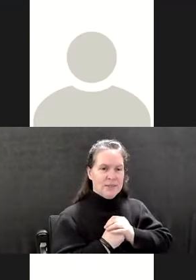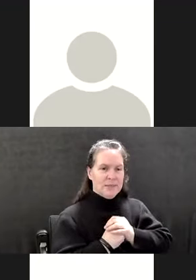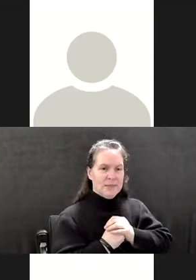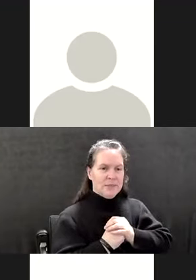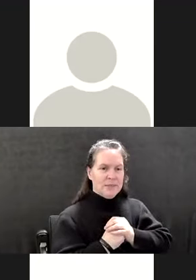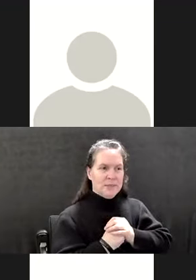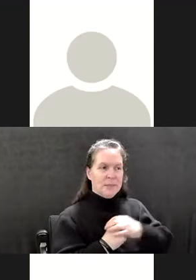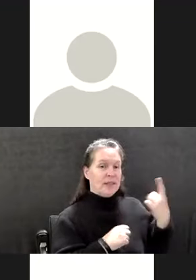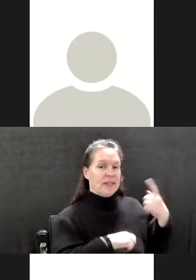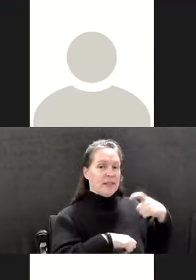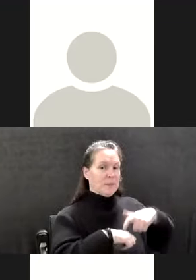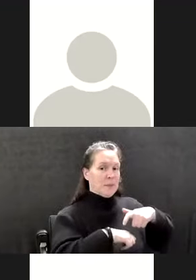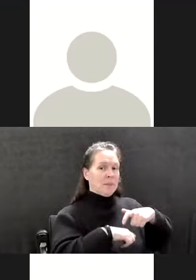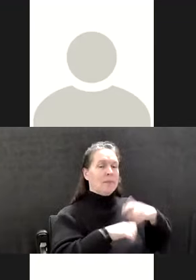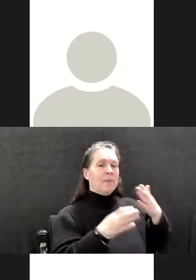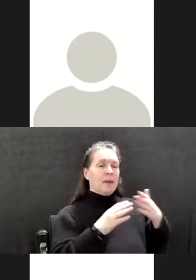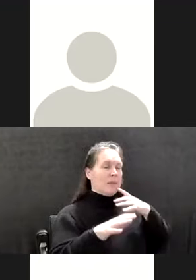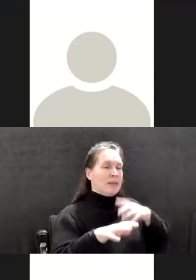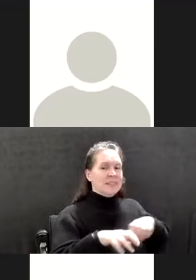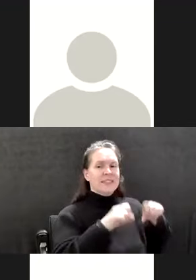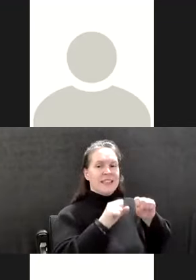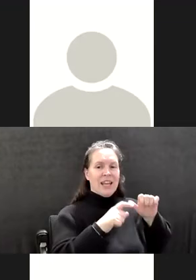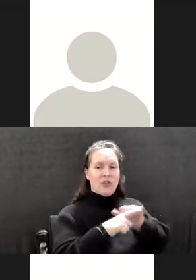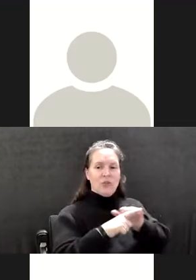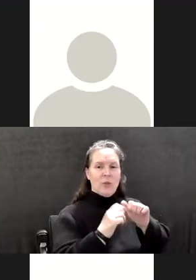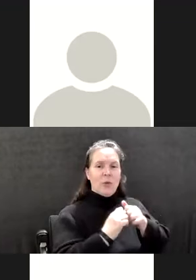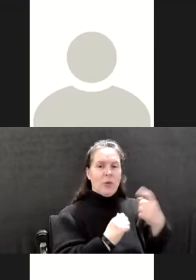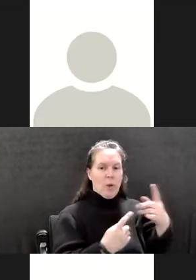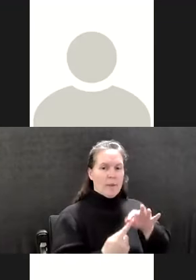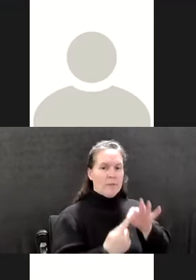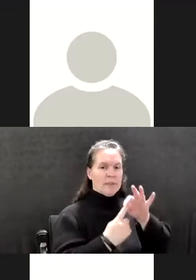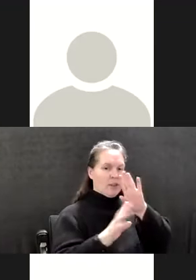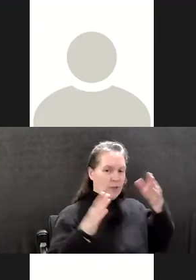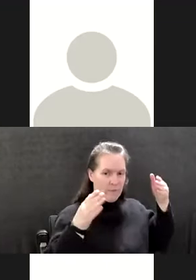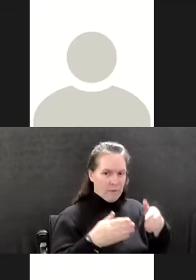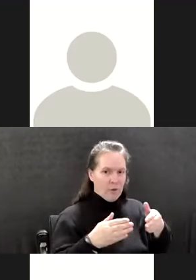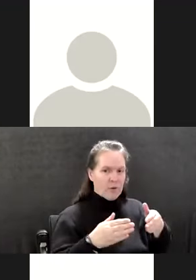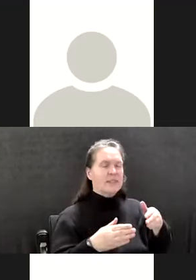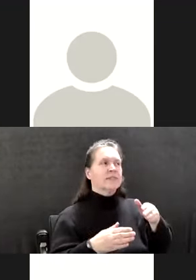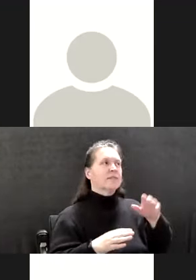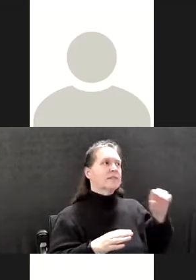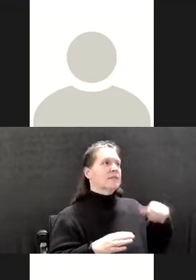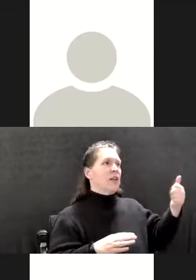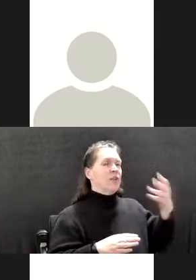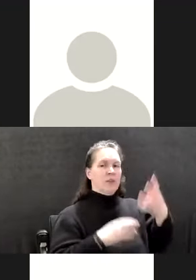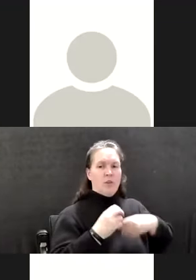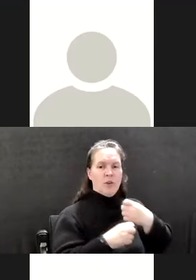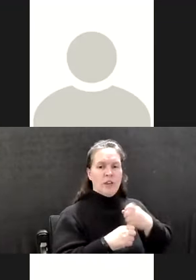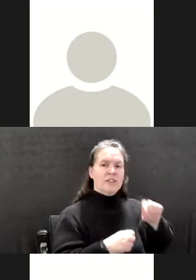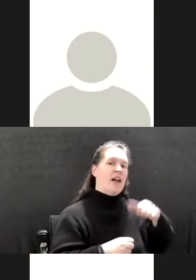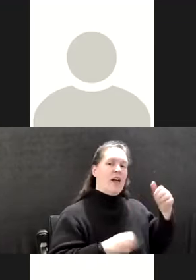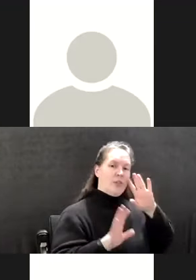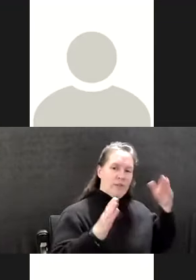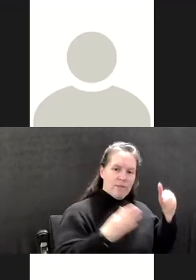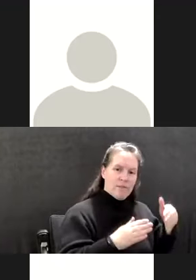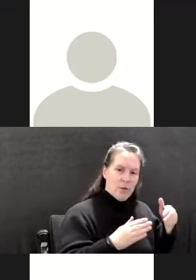take some training with one particular focus, another 4 years, it might be another focus. Maybe they do others in